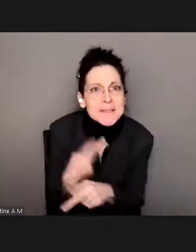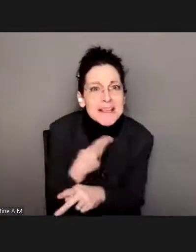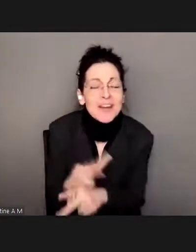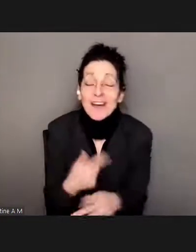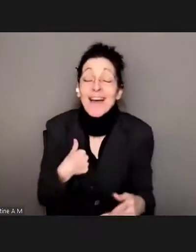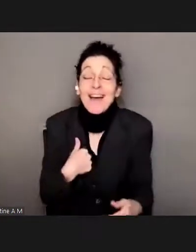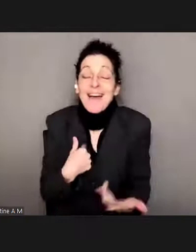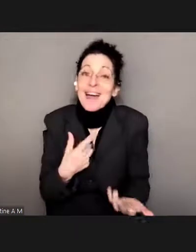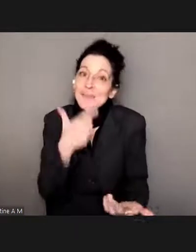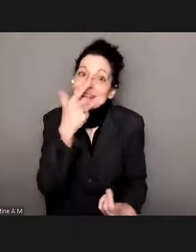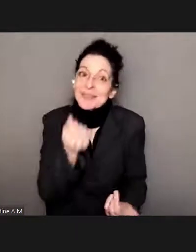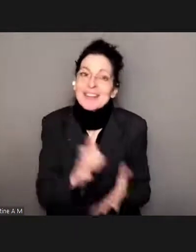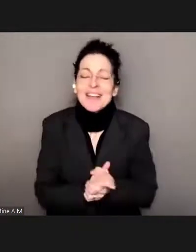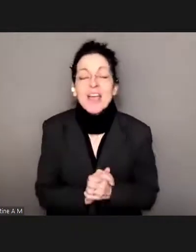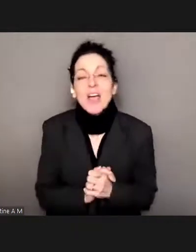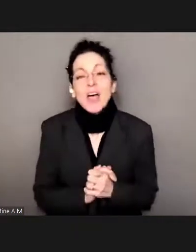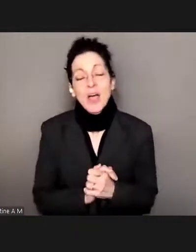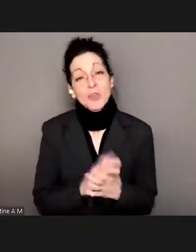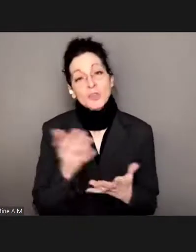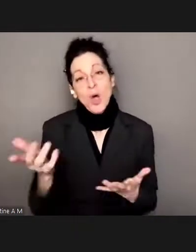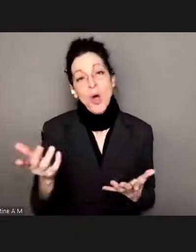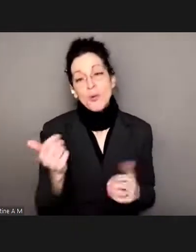after 5 minutes, I'll ask you to